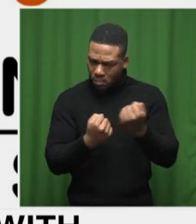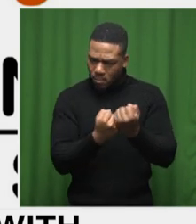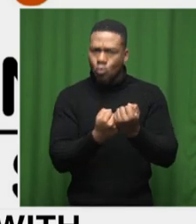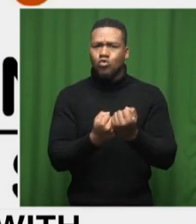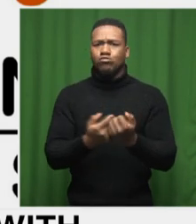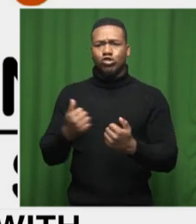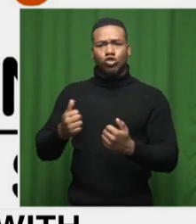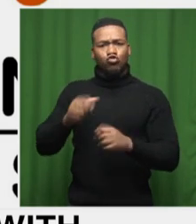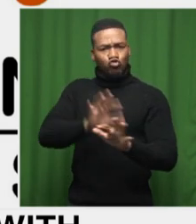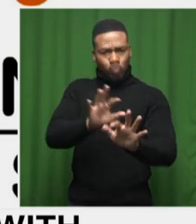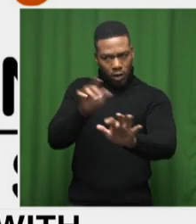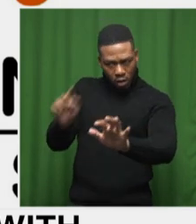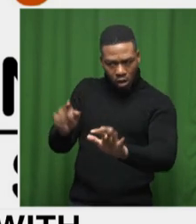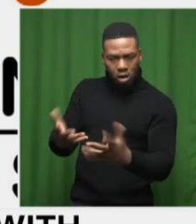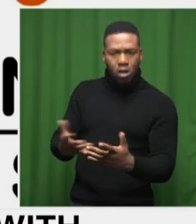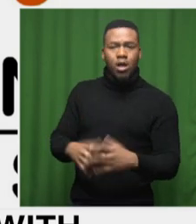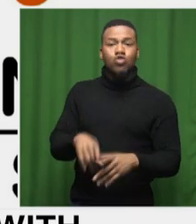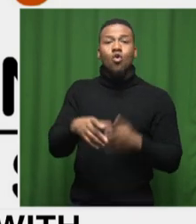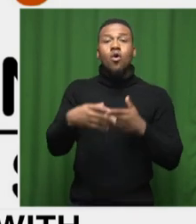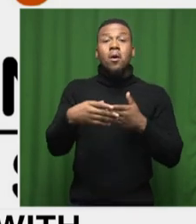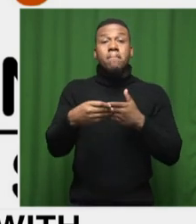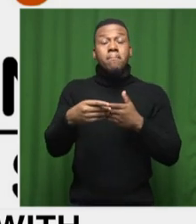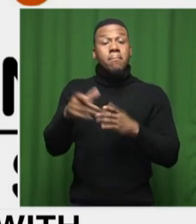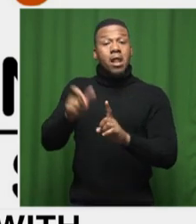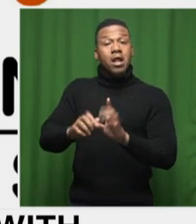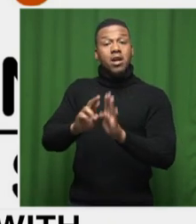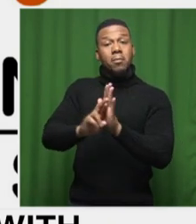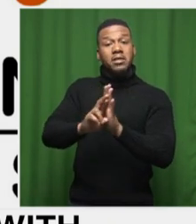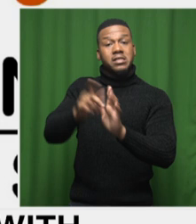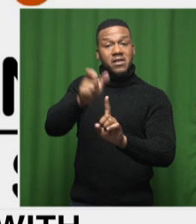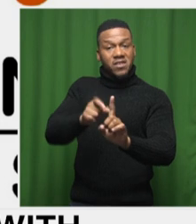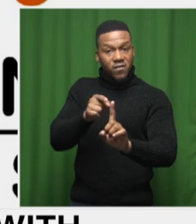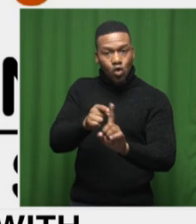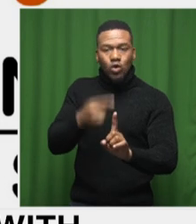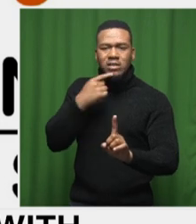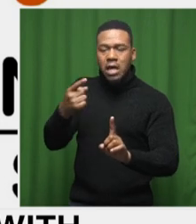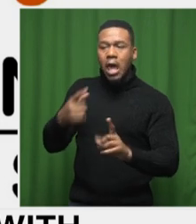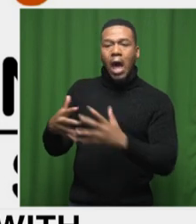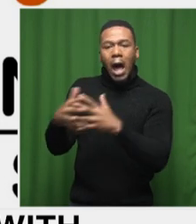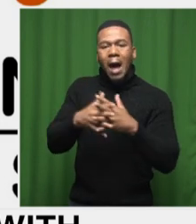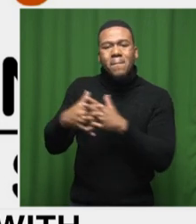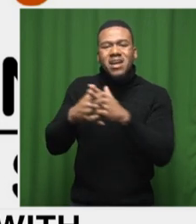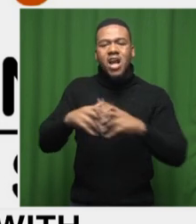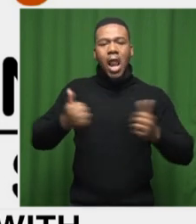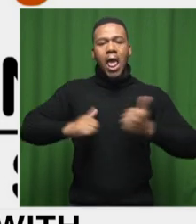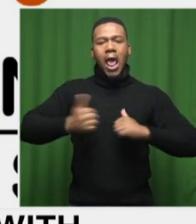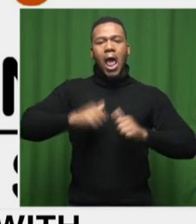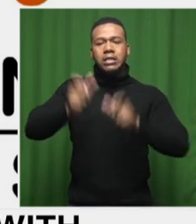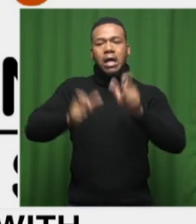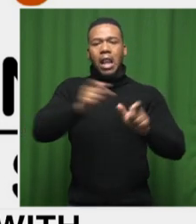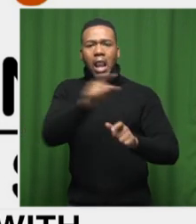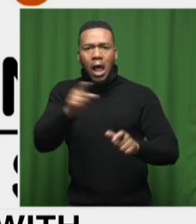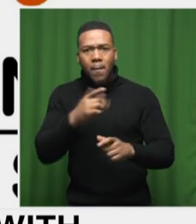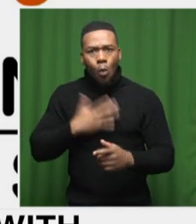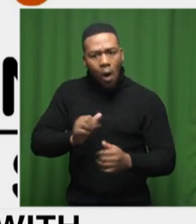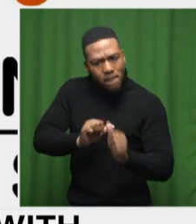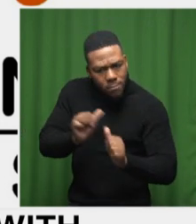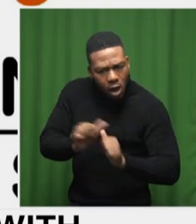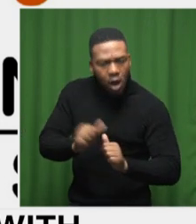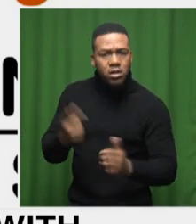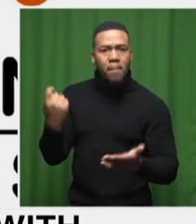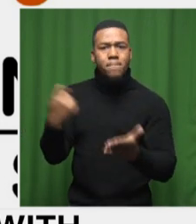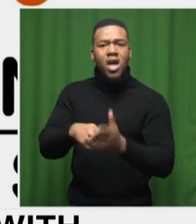Actors chairperson, Devnarain, says American actors are looking for better residual payments for their work on the streaming